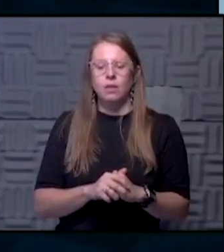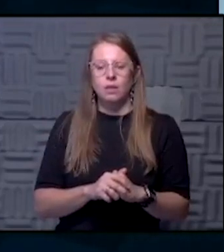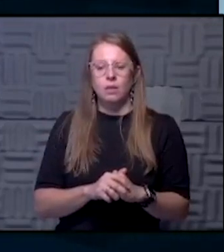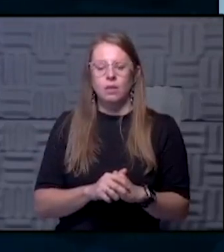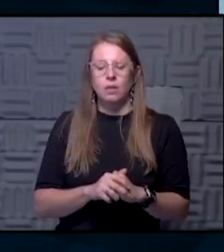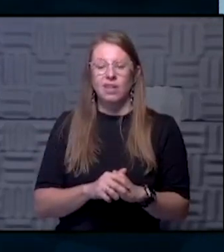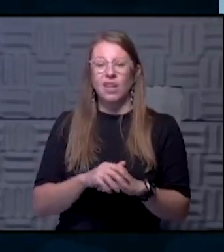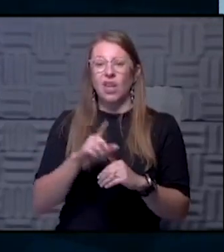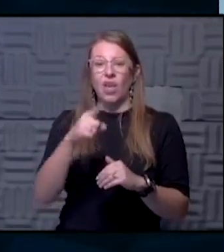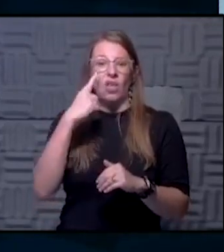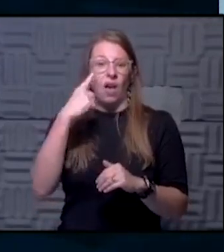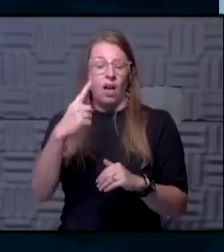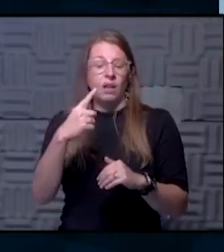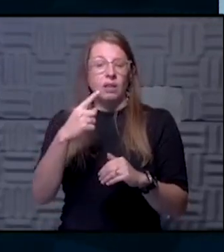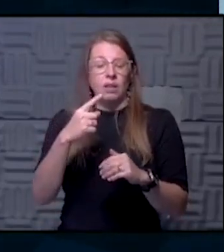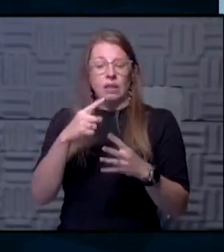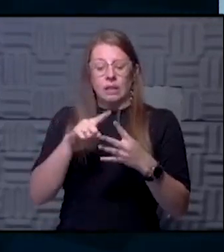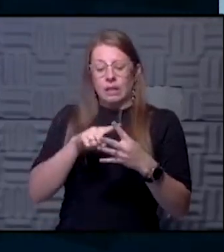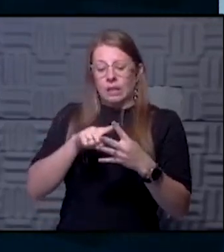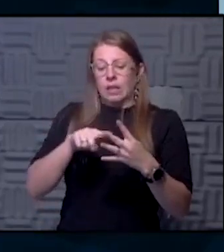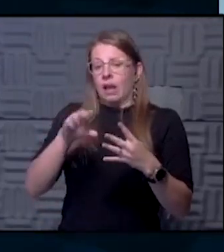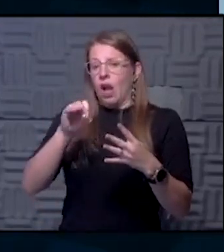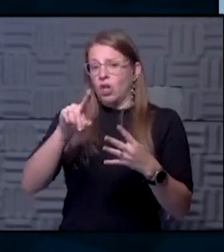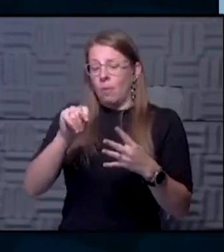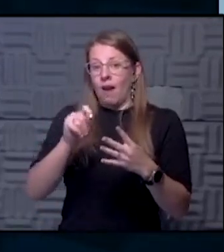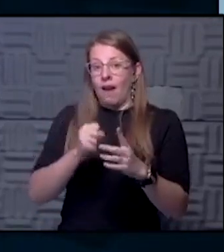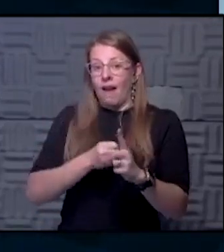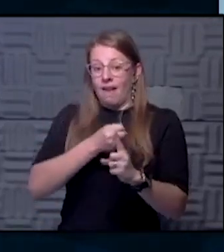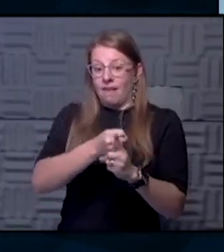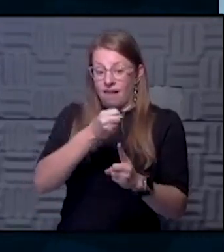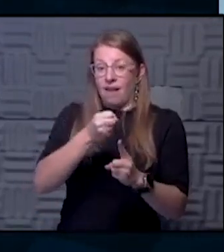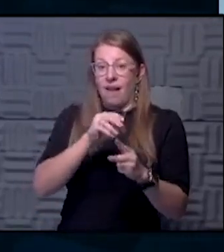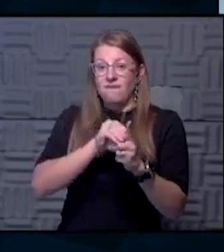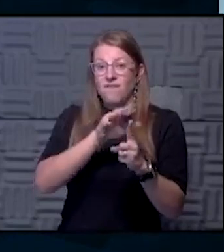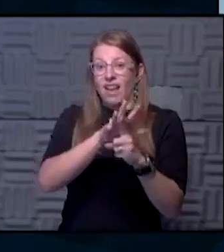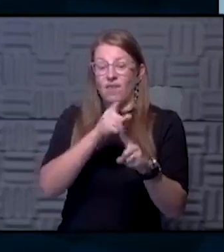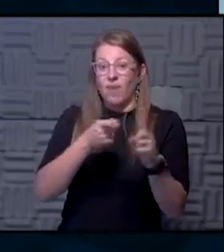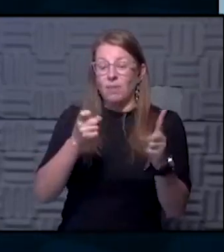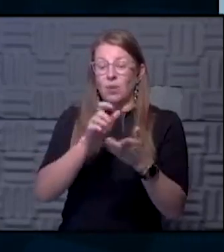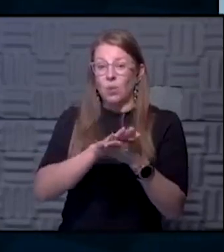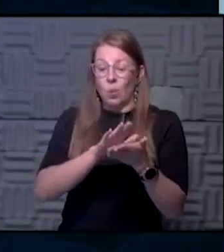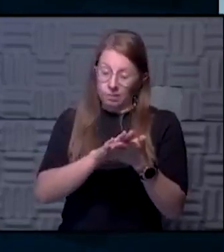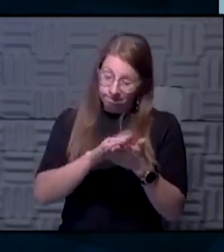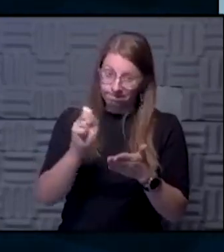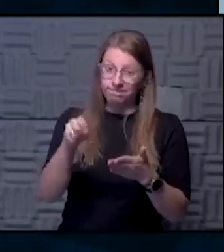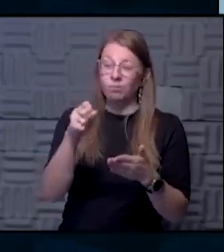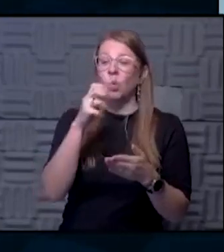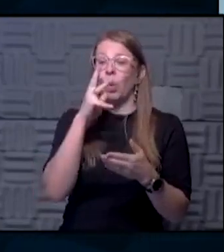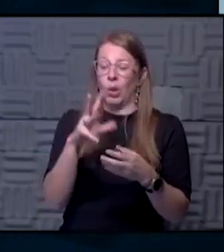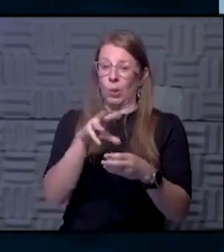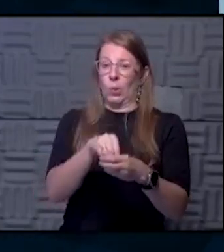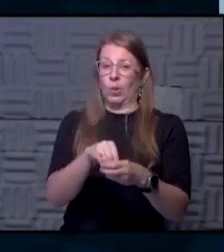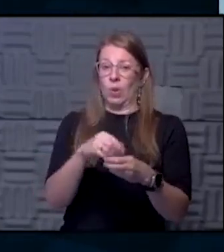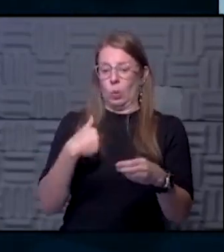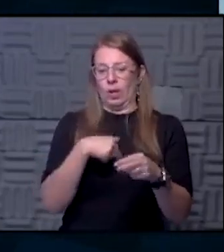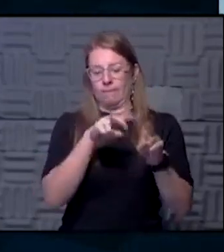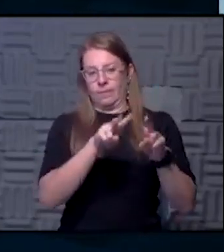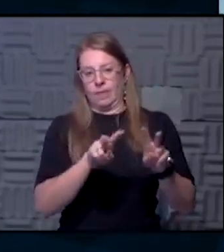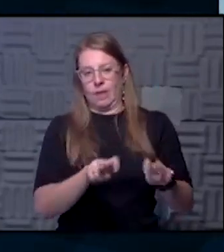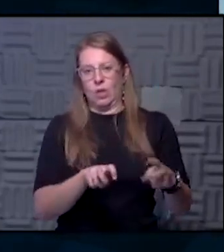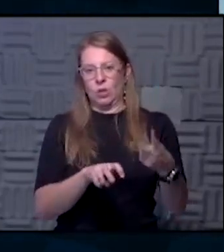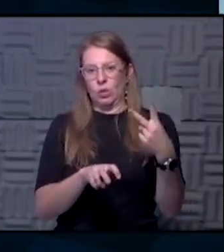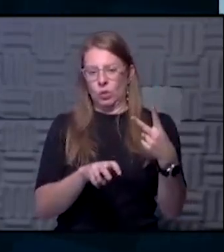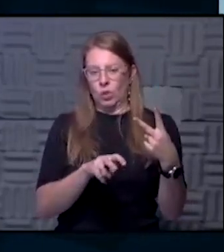till October to start seeing some of the effects from school, and that definitely plays out. And whenever we look at sort of a 2